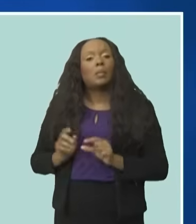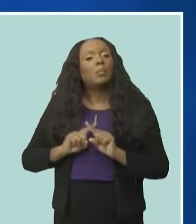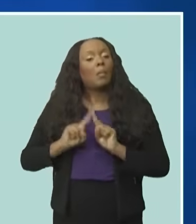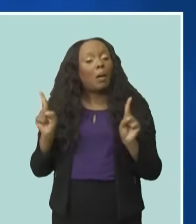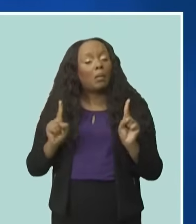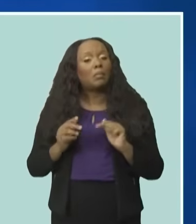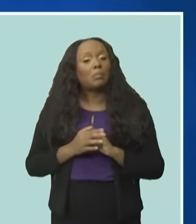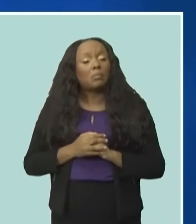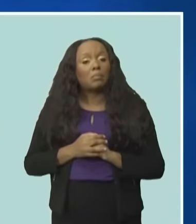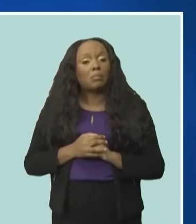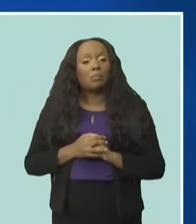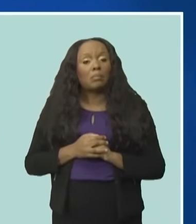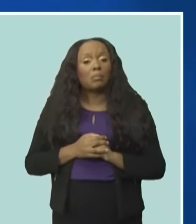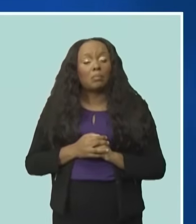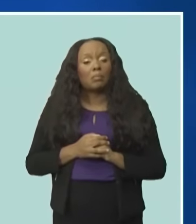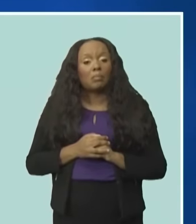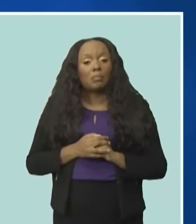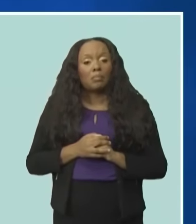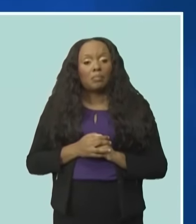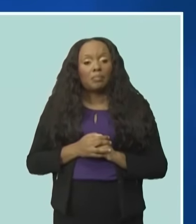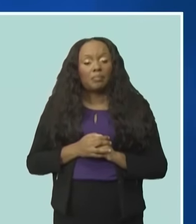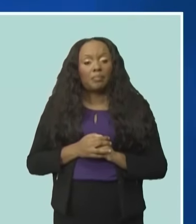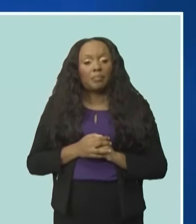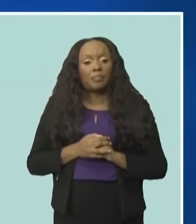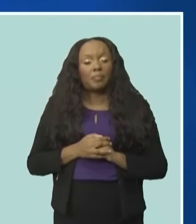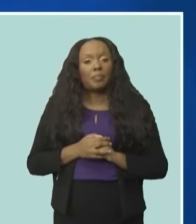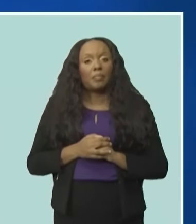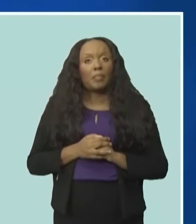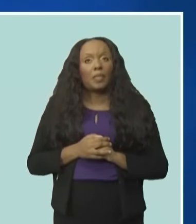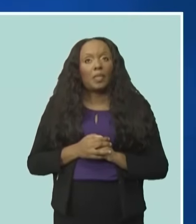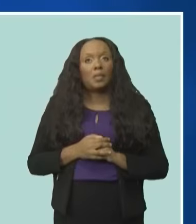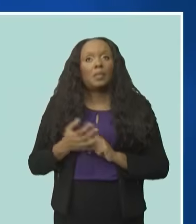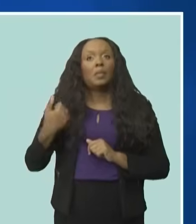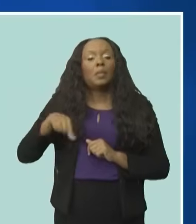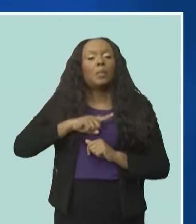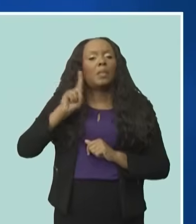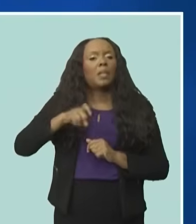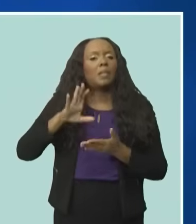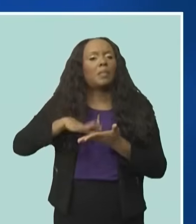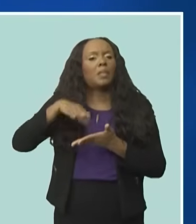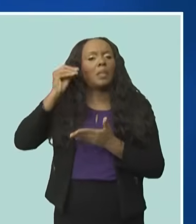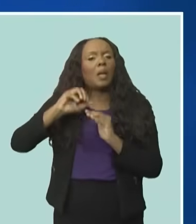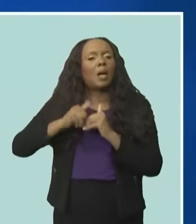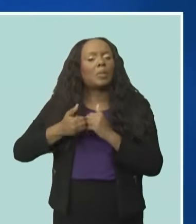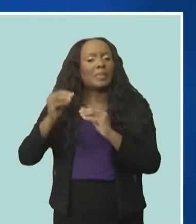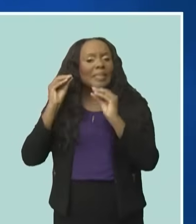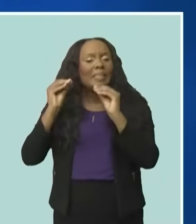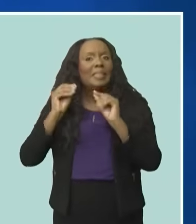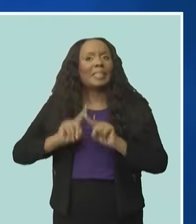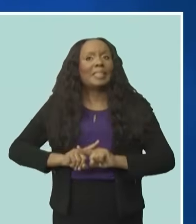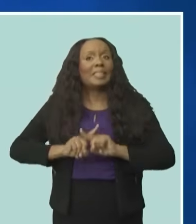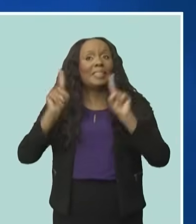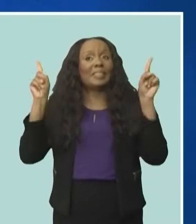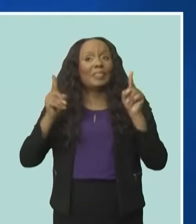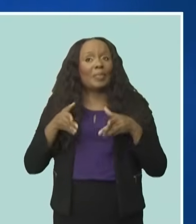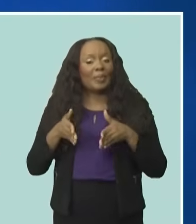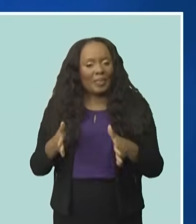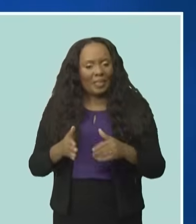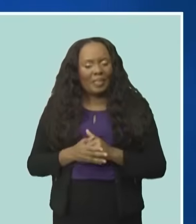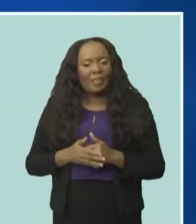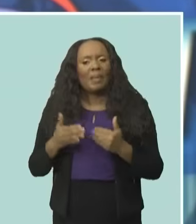about recognizing that we have to learn a new way of teaching because we have a new